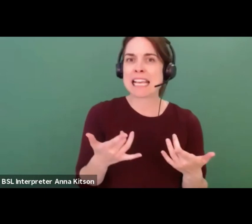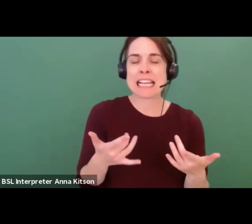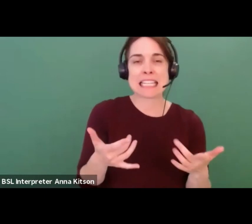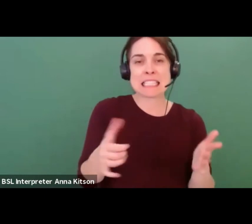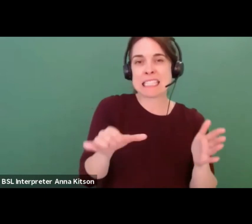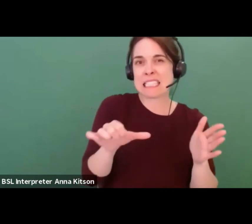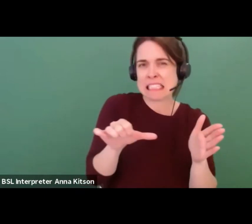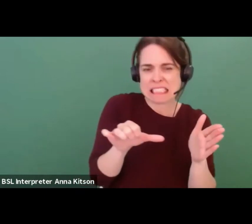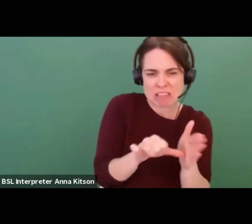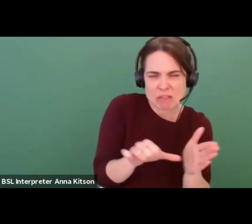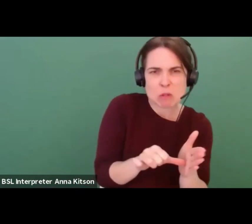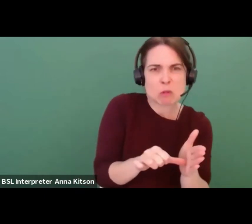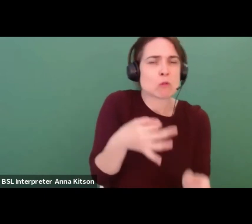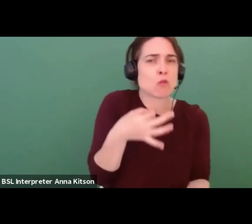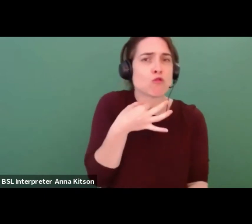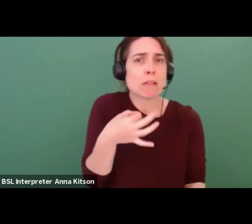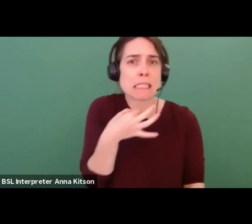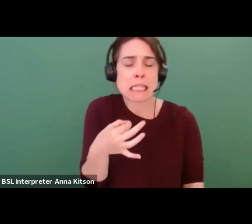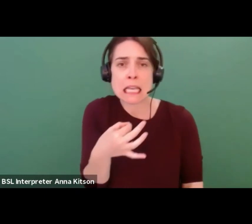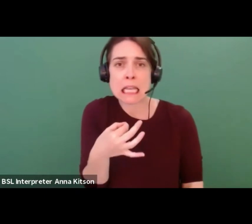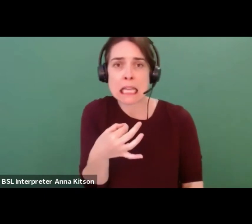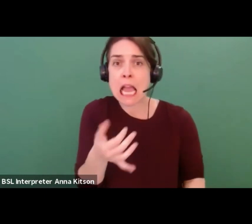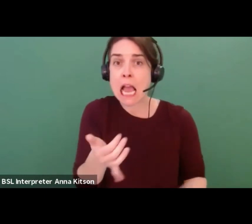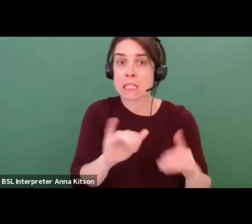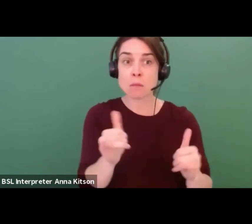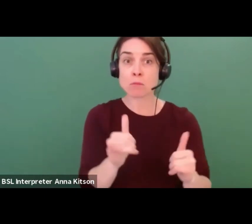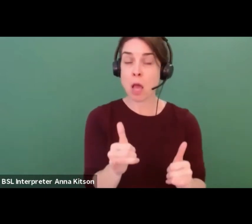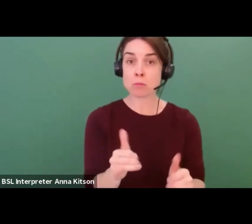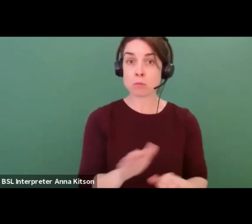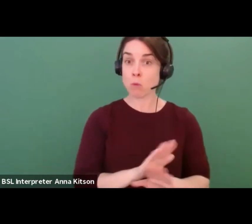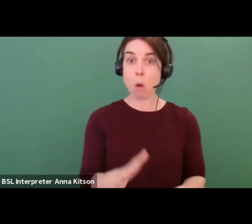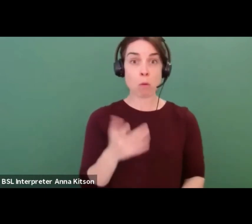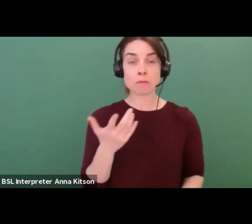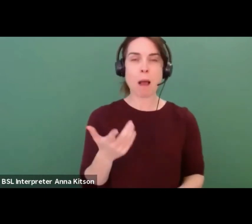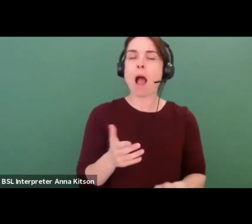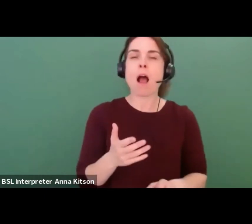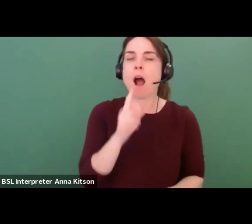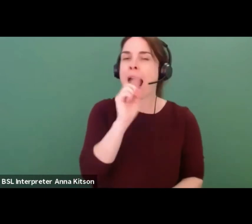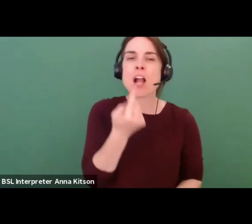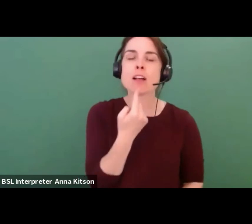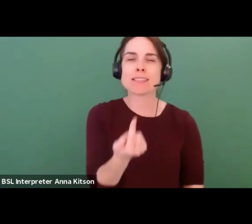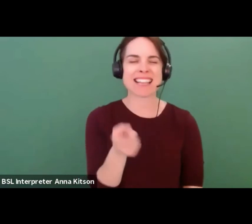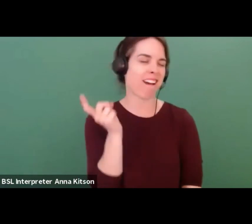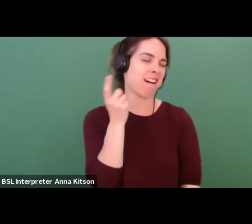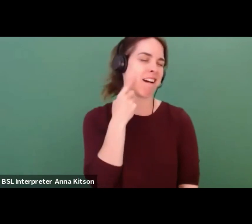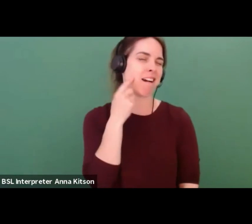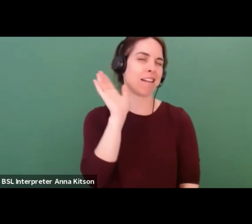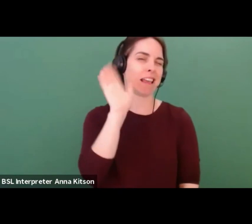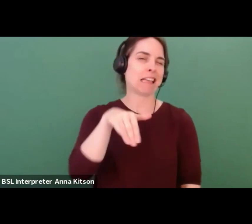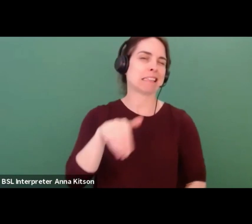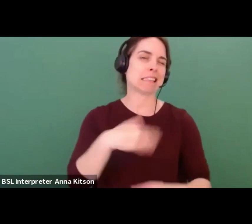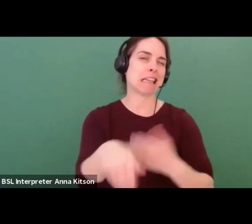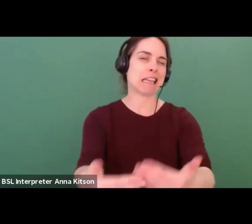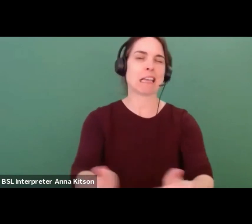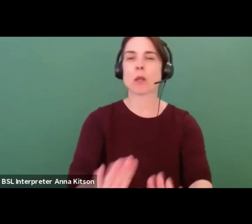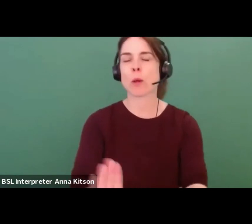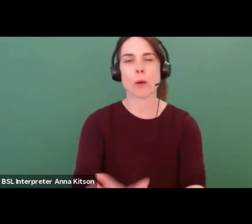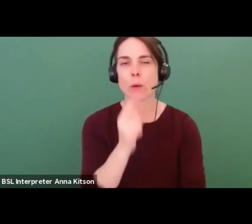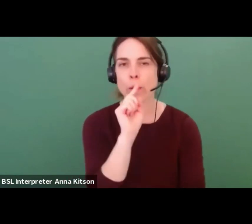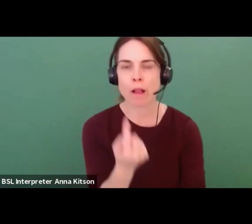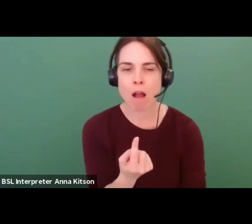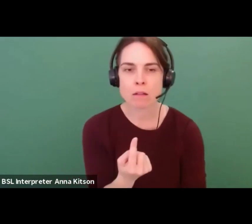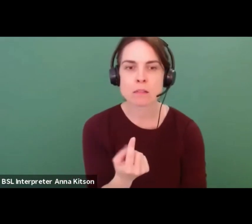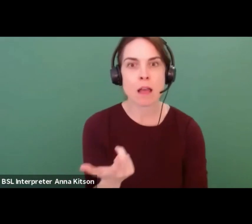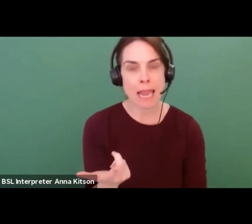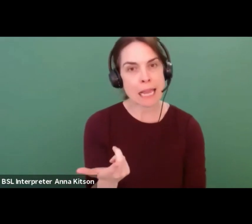may appear. I'm not going to say it's easy. It's not easy either technically to deal with all the incoming